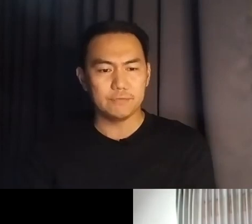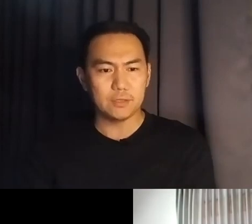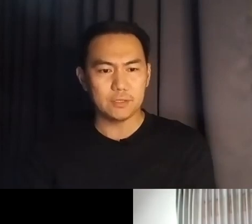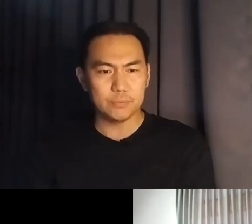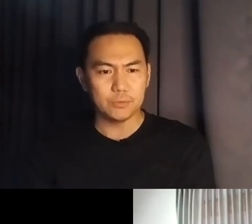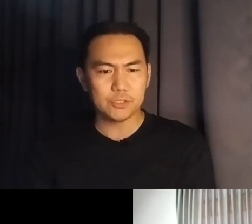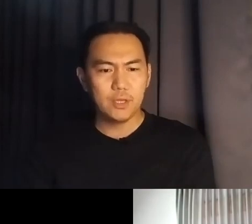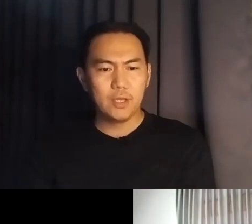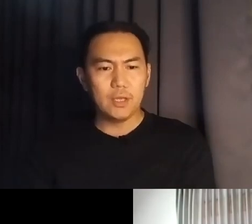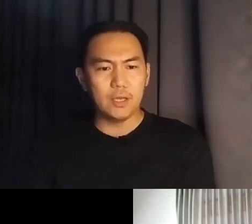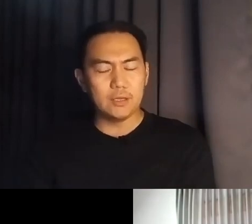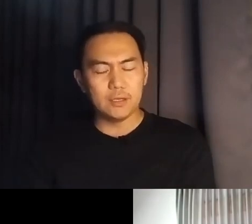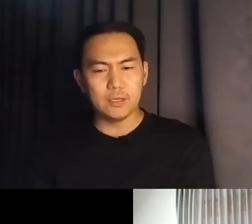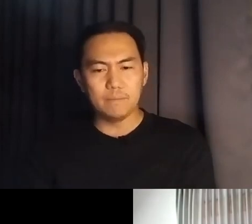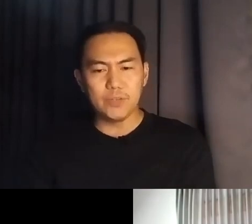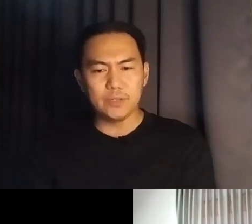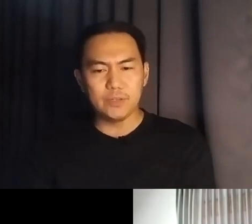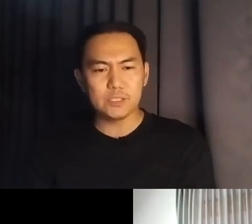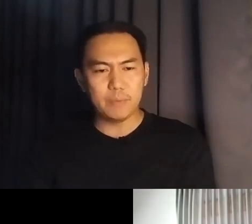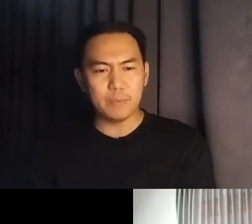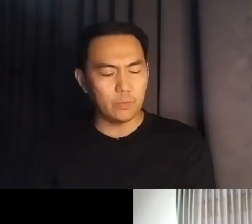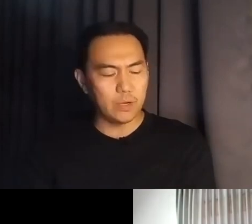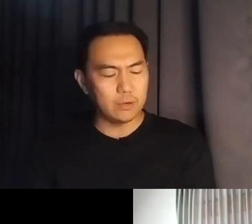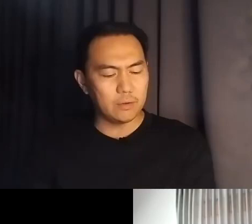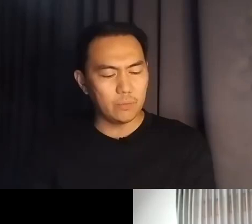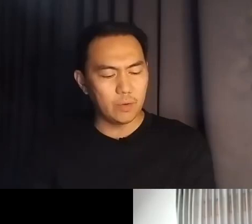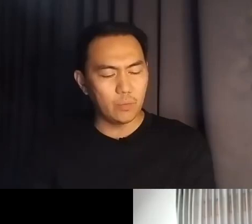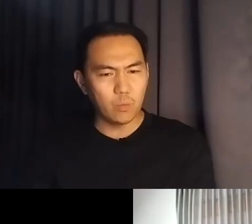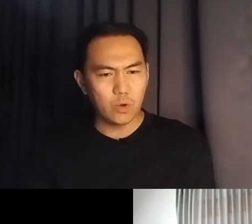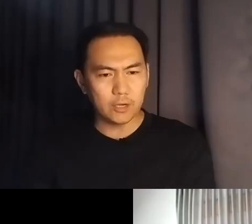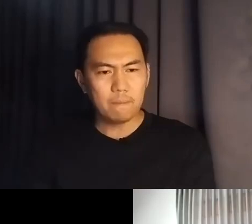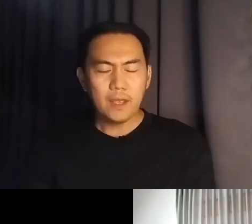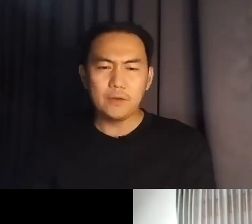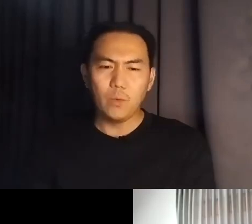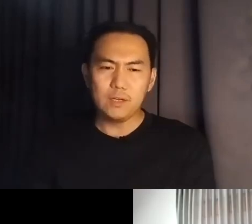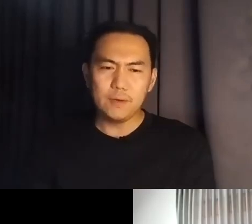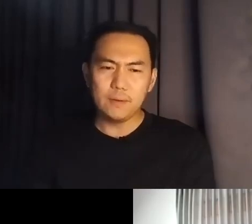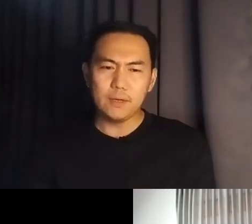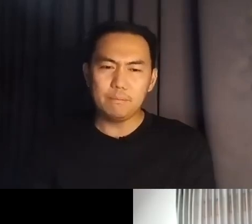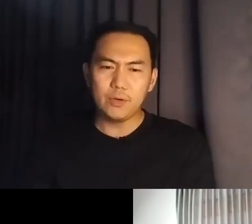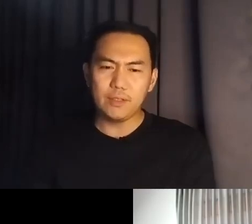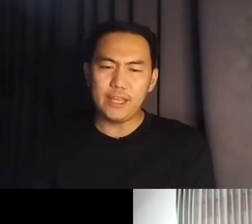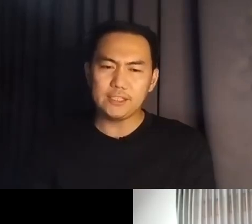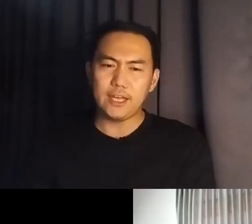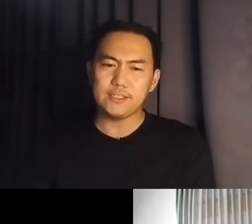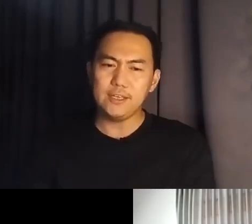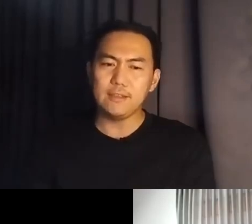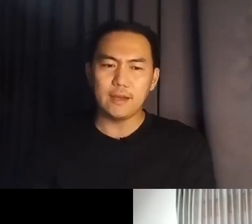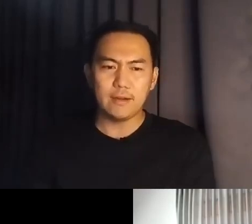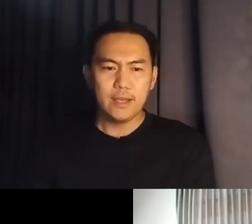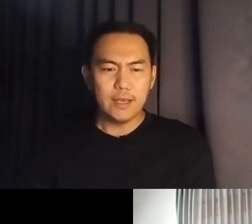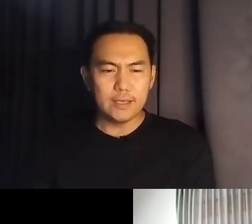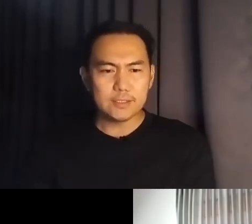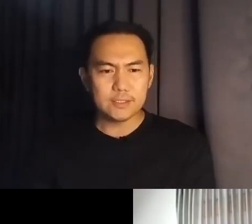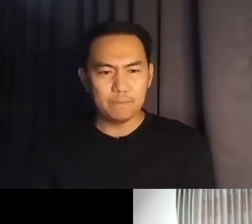victim-centered approach in the space that where we work. And one of the important things that I see in